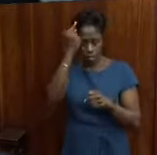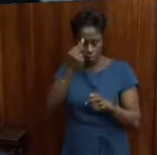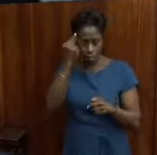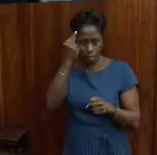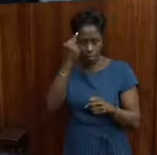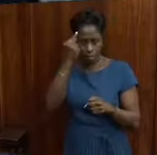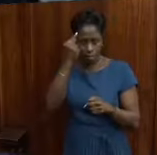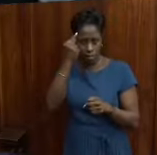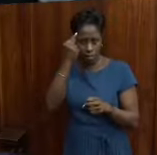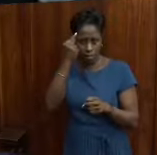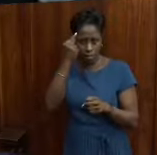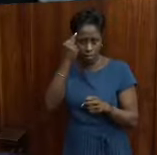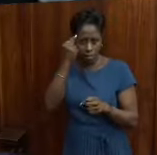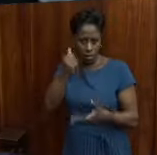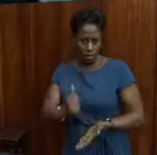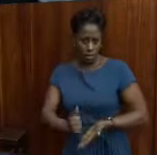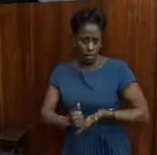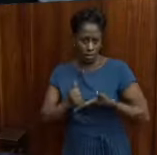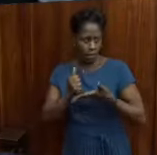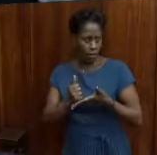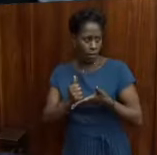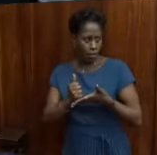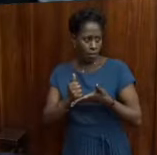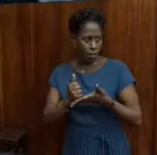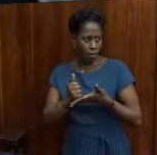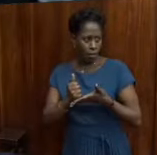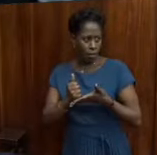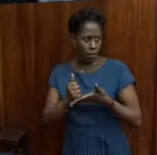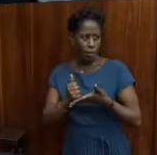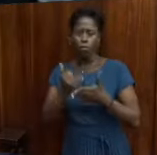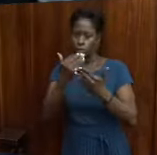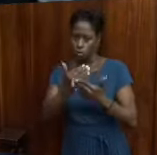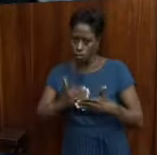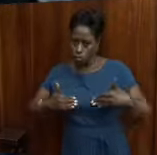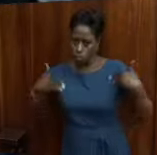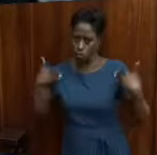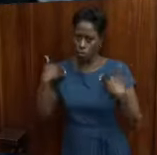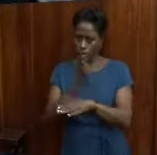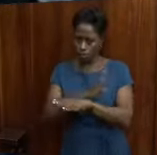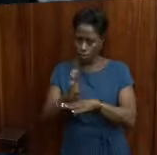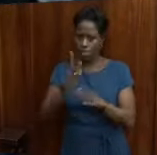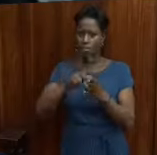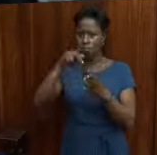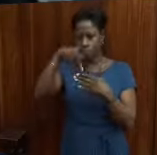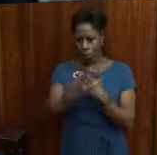the apparent deficiencies in the existing youth-related business programs.